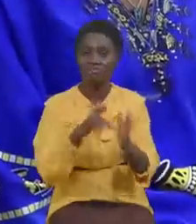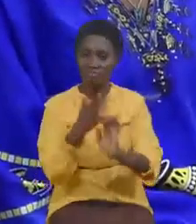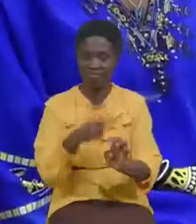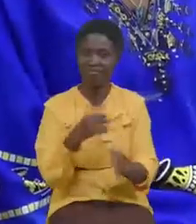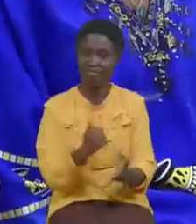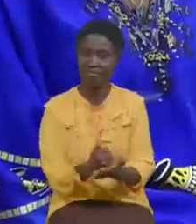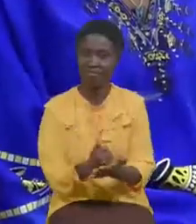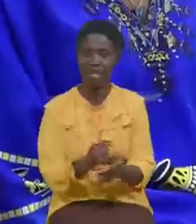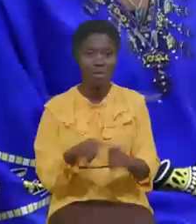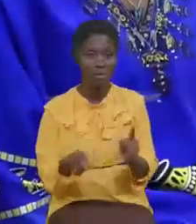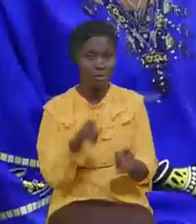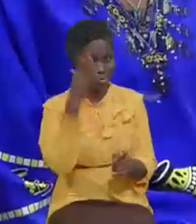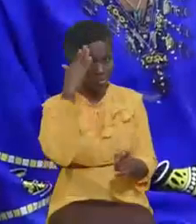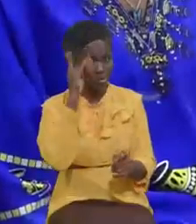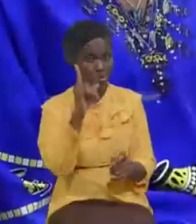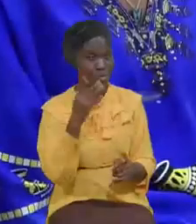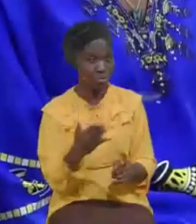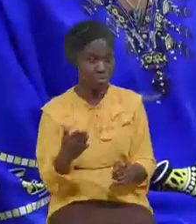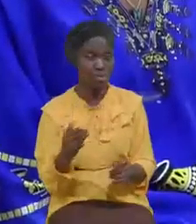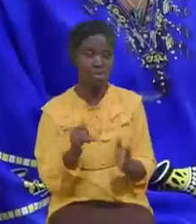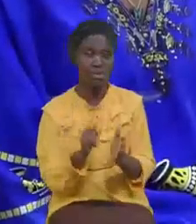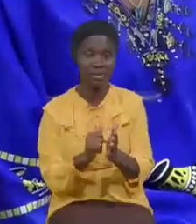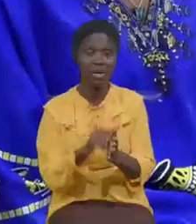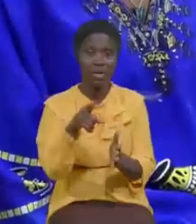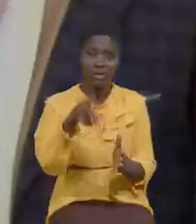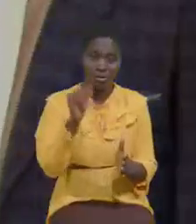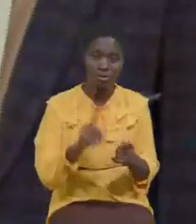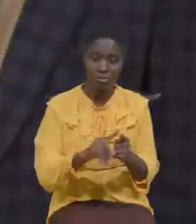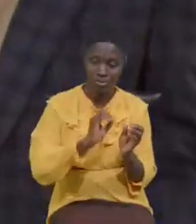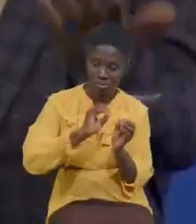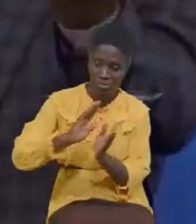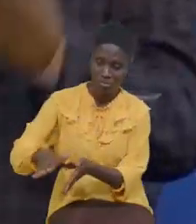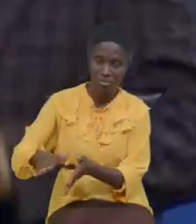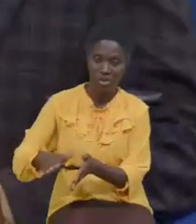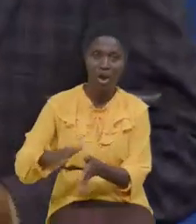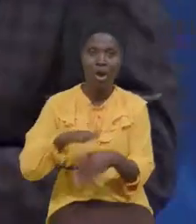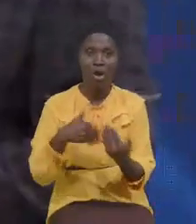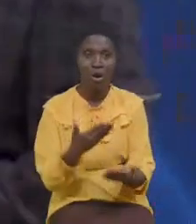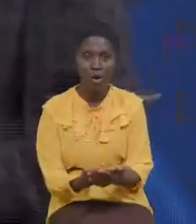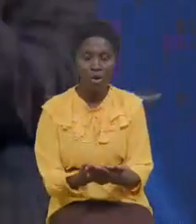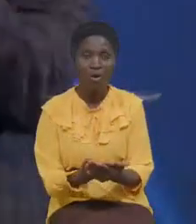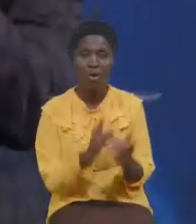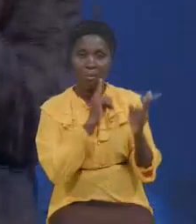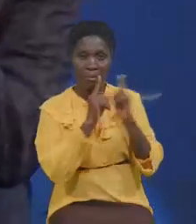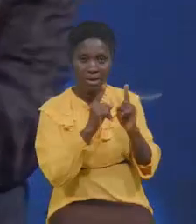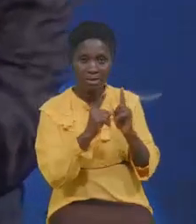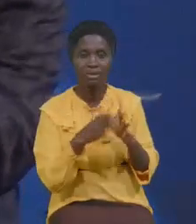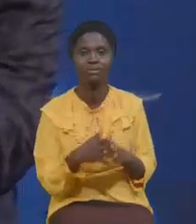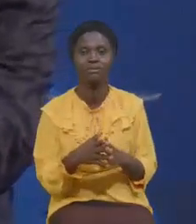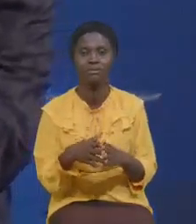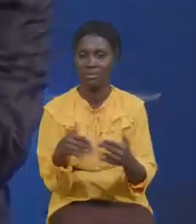you'll do one thing. You lay aside all malice.